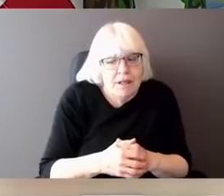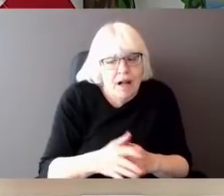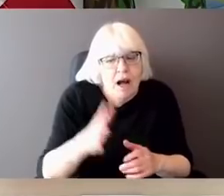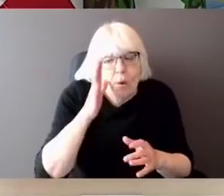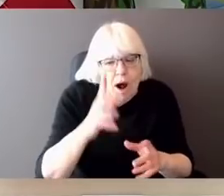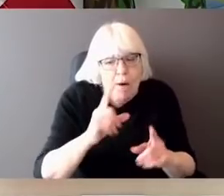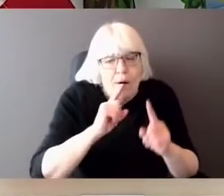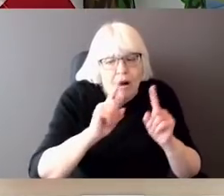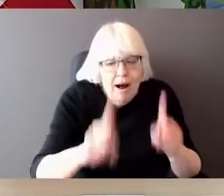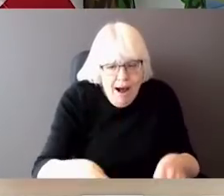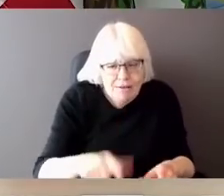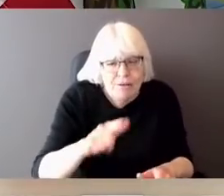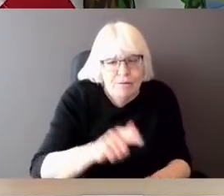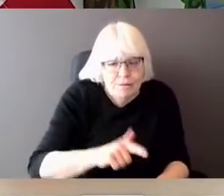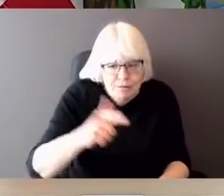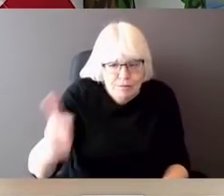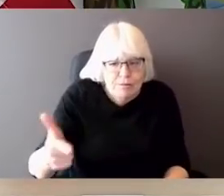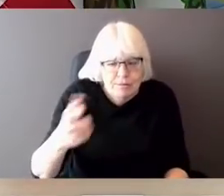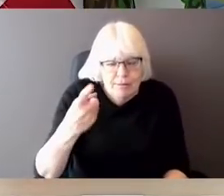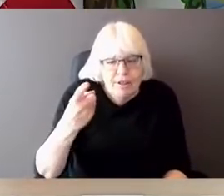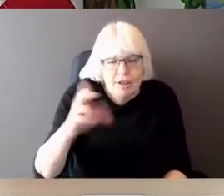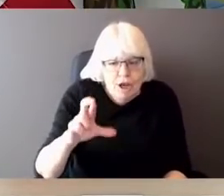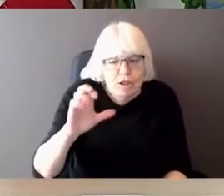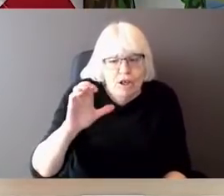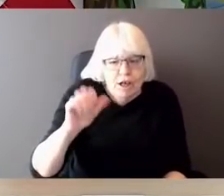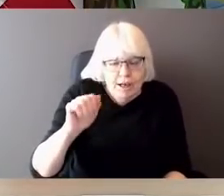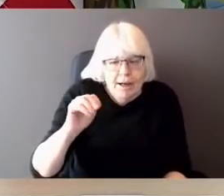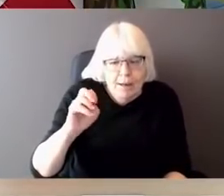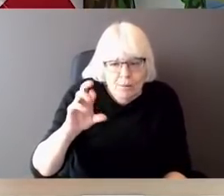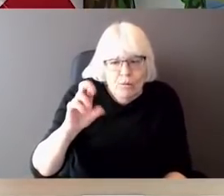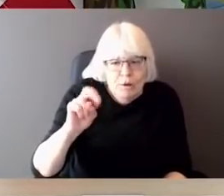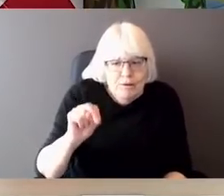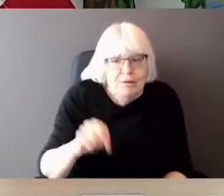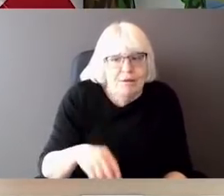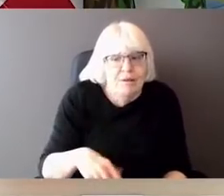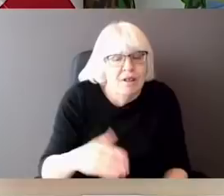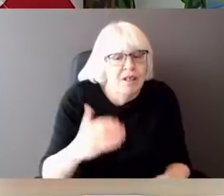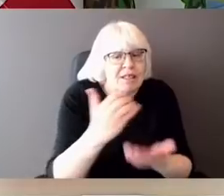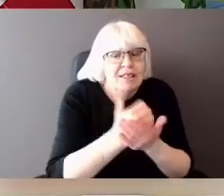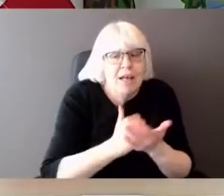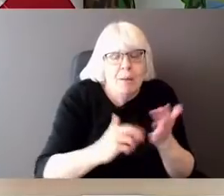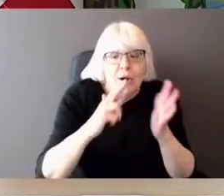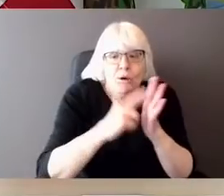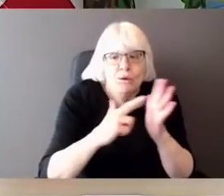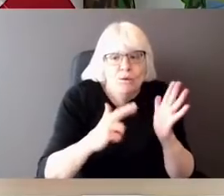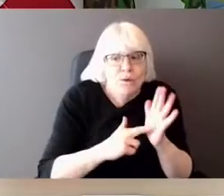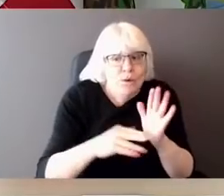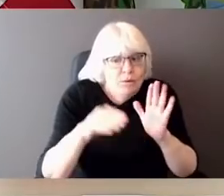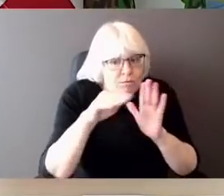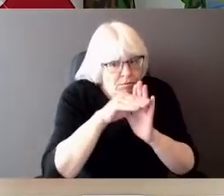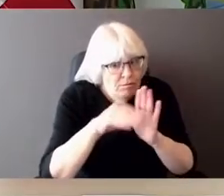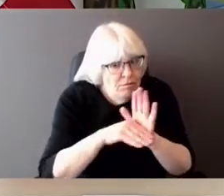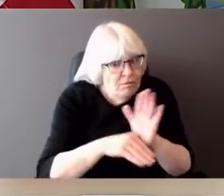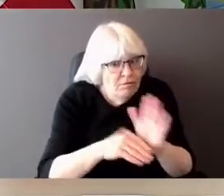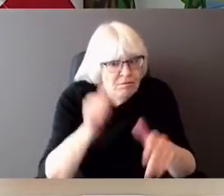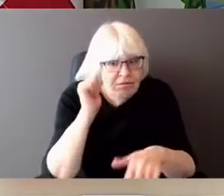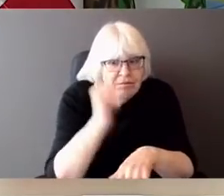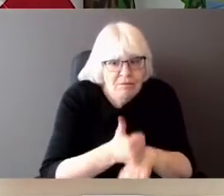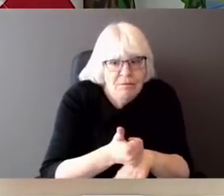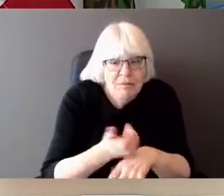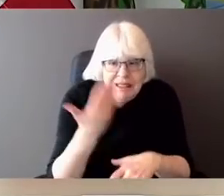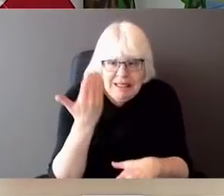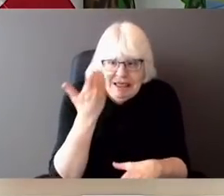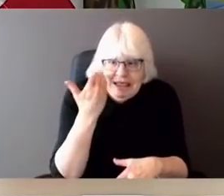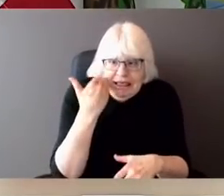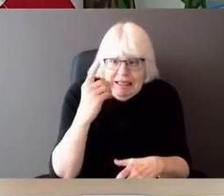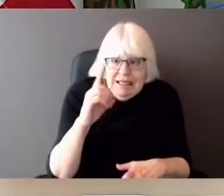put in place in December actually slowed the transmission of the virus, which is what we had hoped it would do